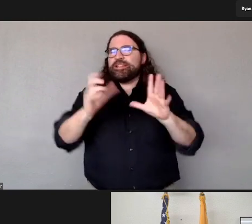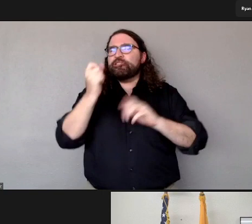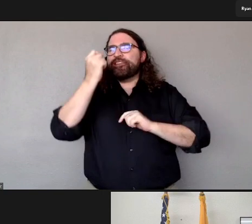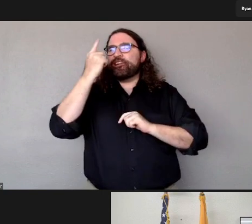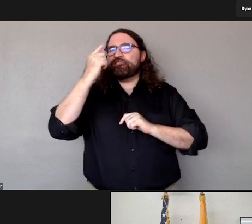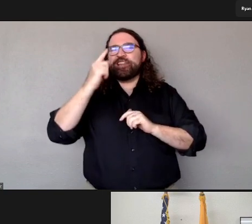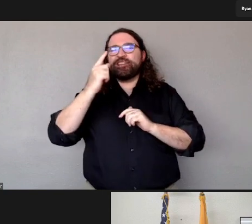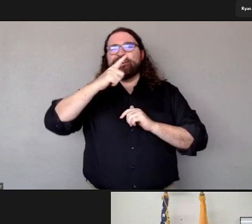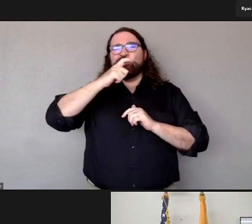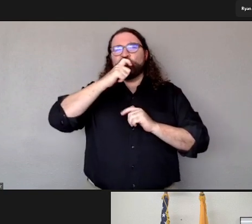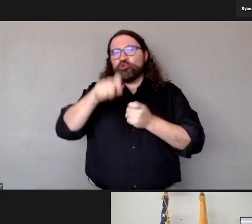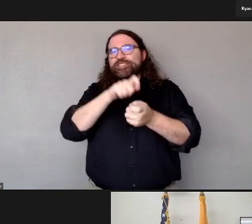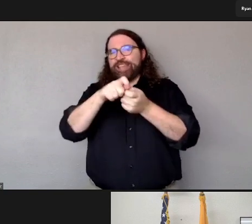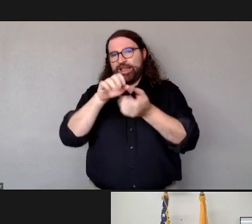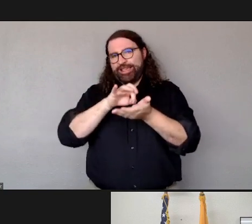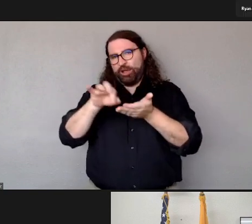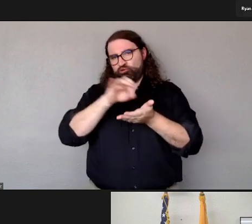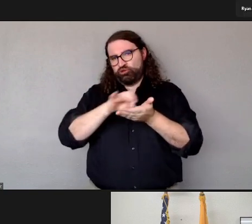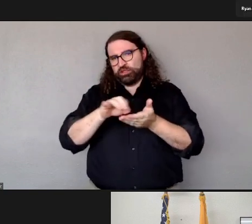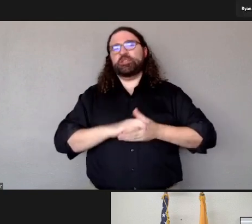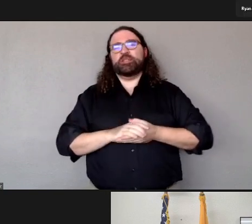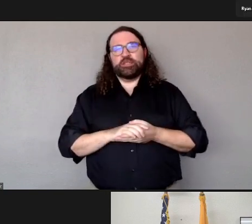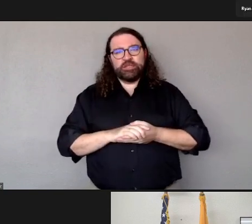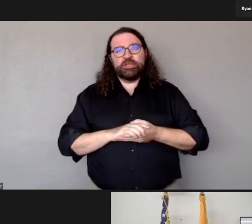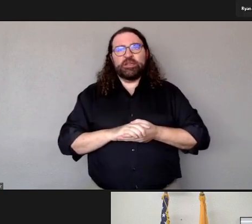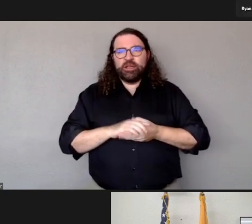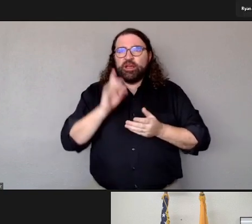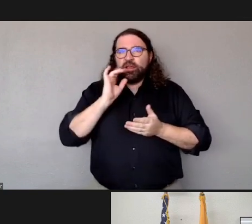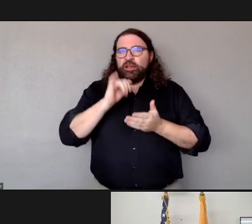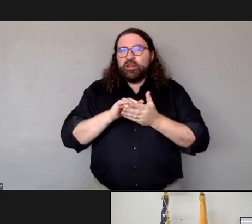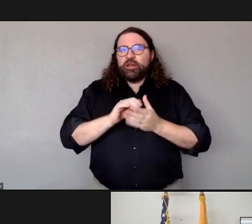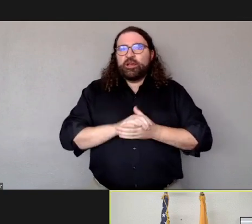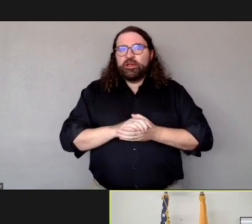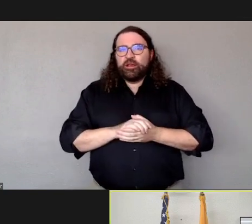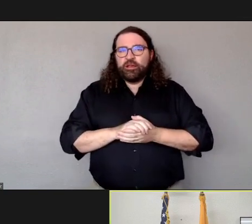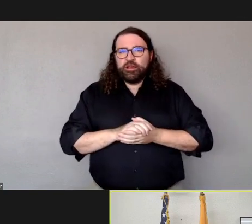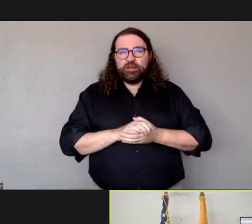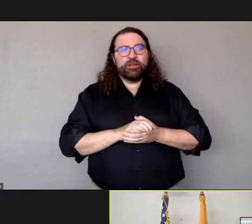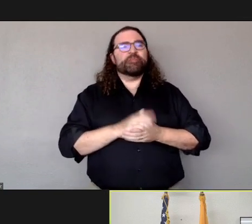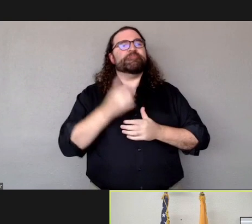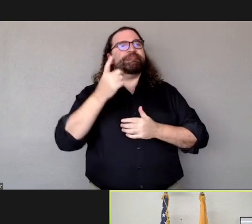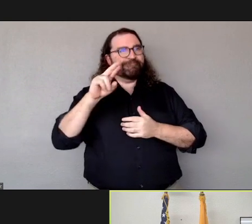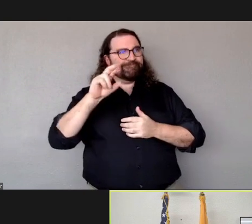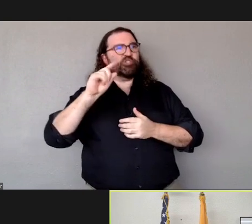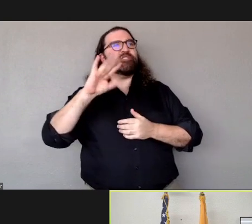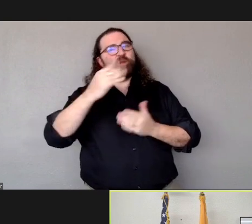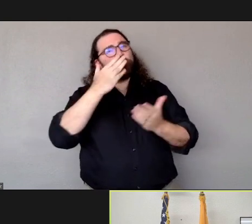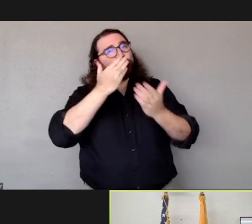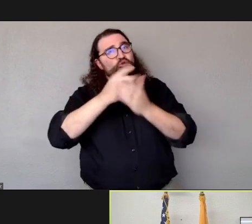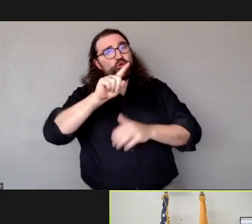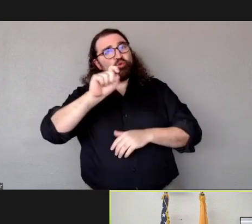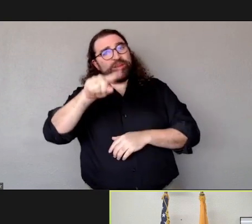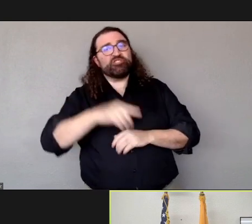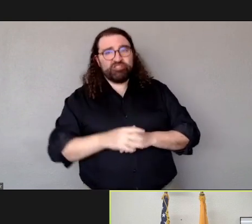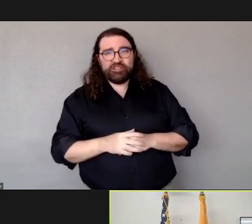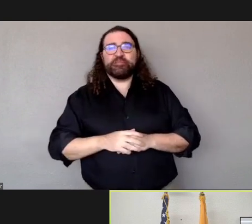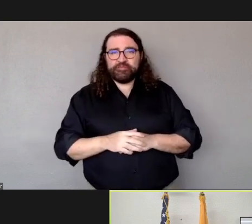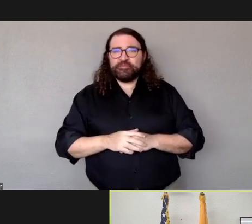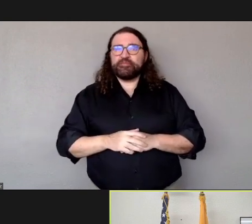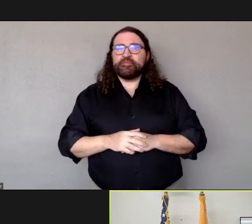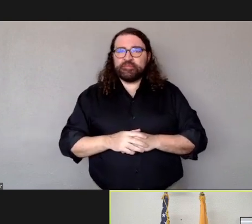understanding of who is exactly included in that death count. That's a really good question. So, and let